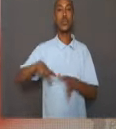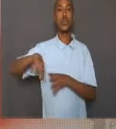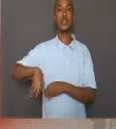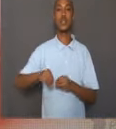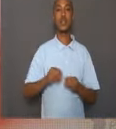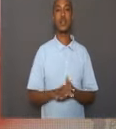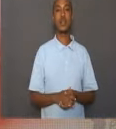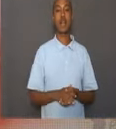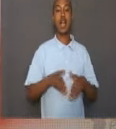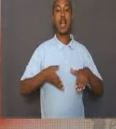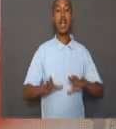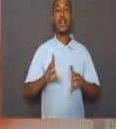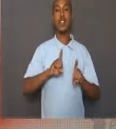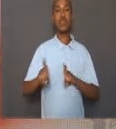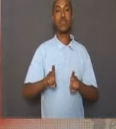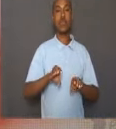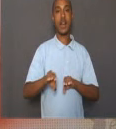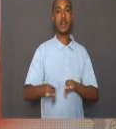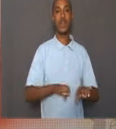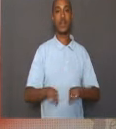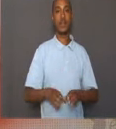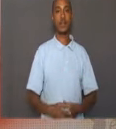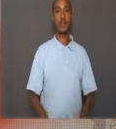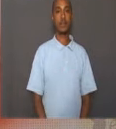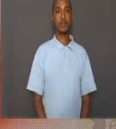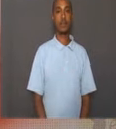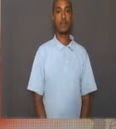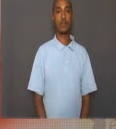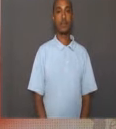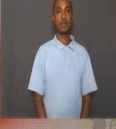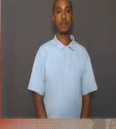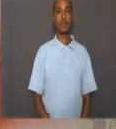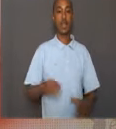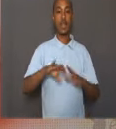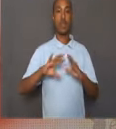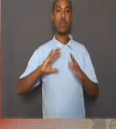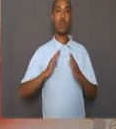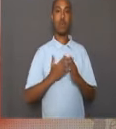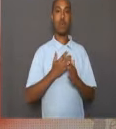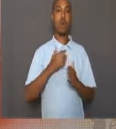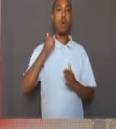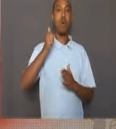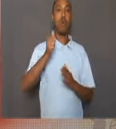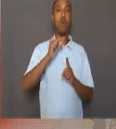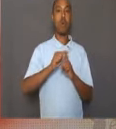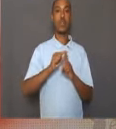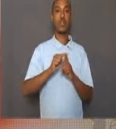Students, let us do an activity. In your own words, define